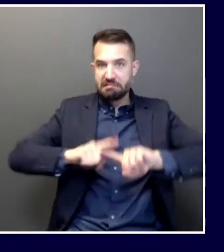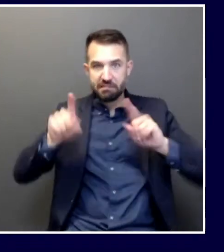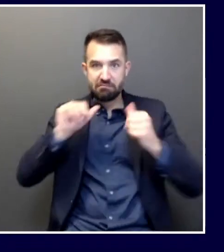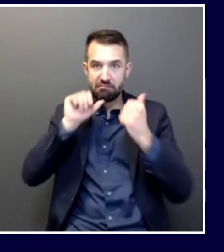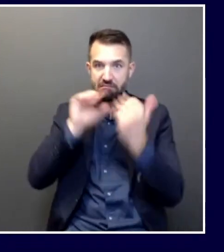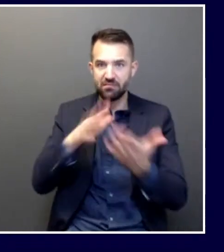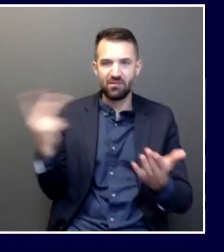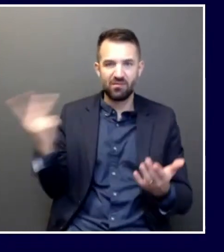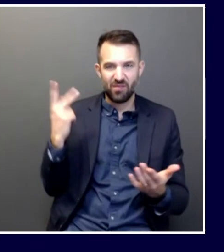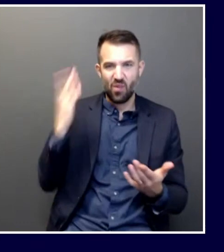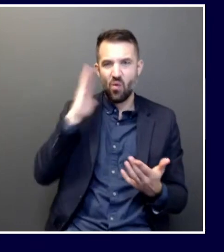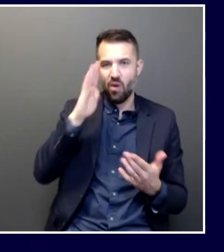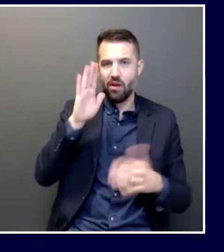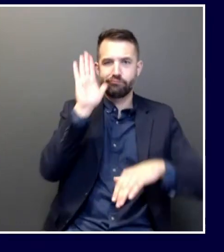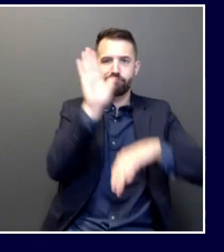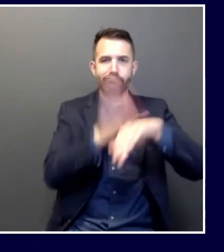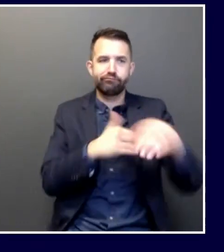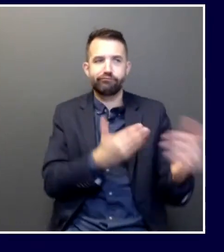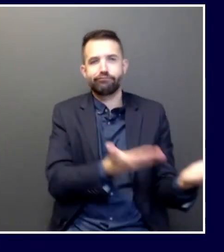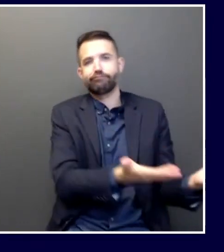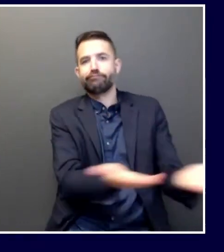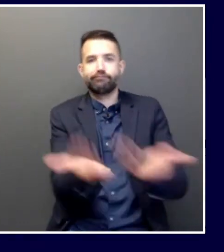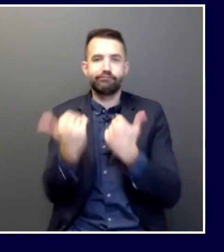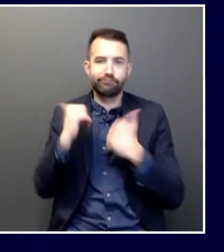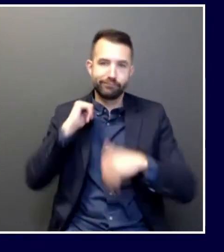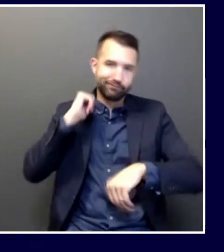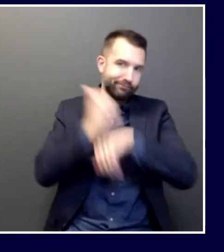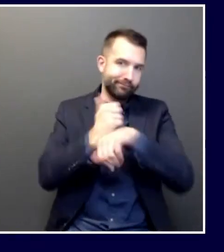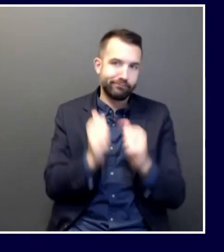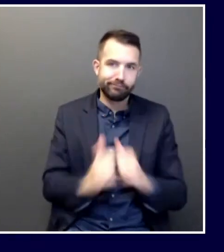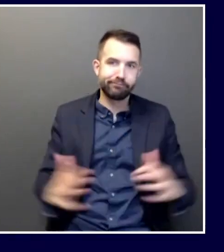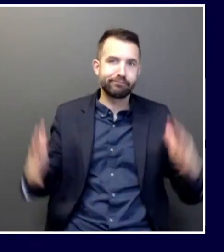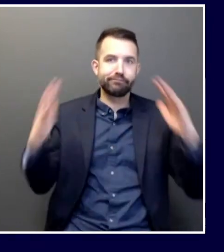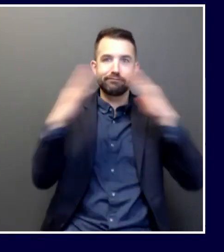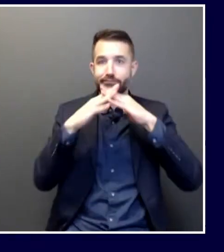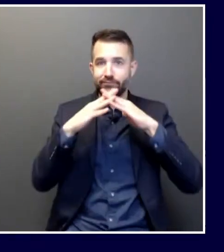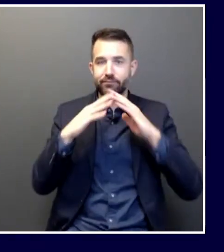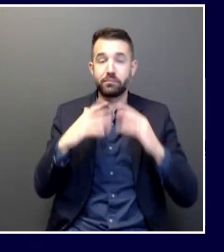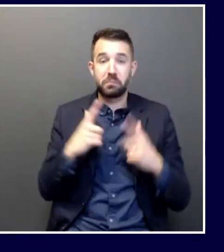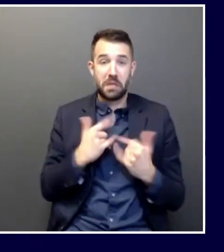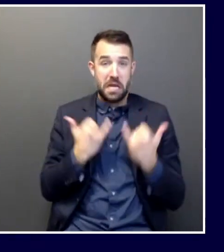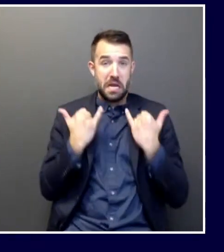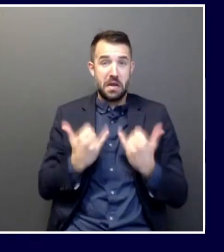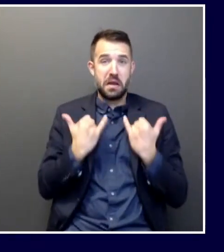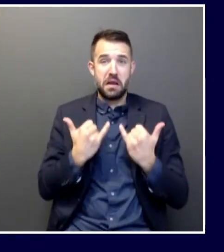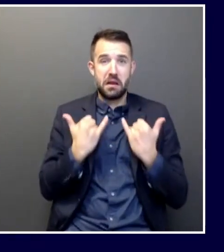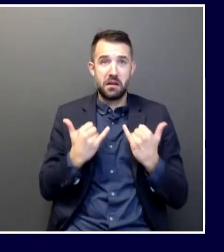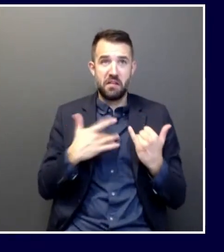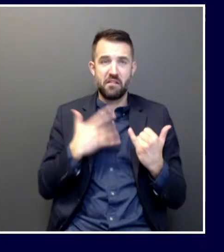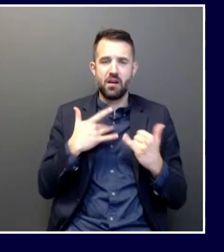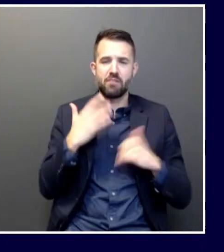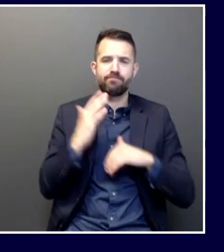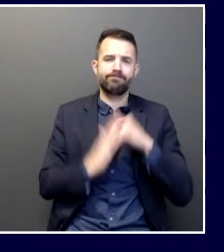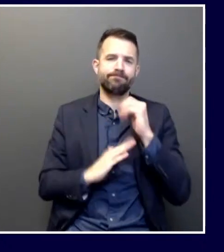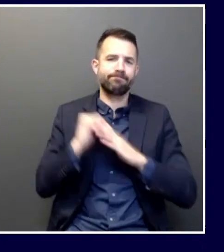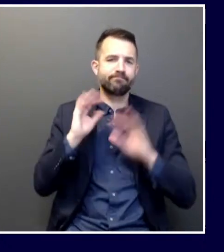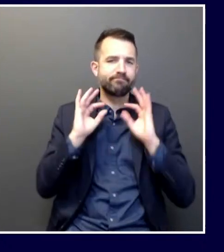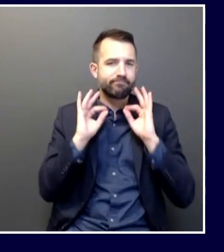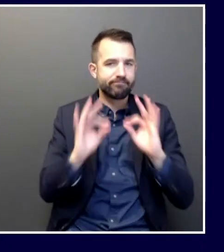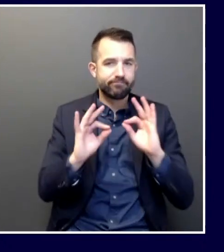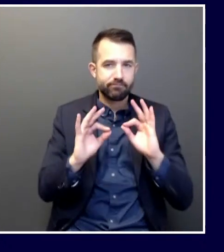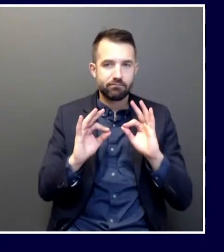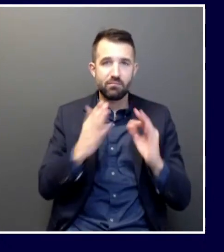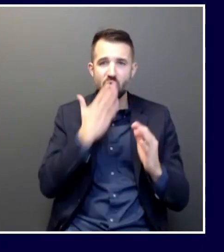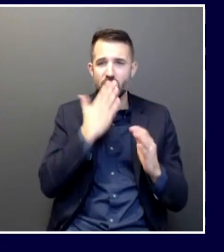whatever resources we need to. But at this time, our analysis suggests that we've got sufficient headroom in the system.